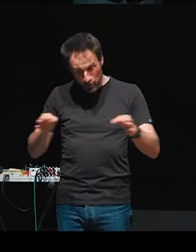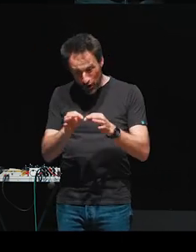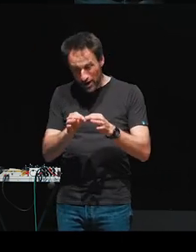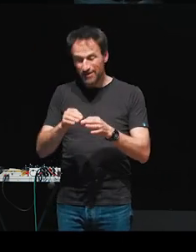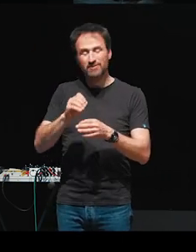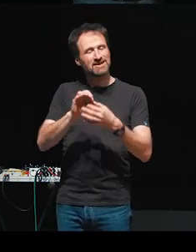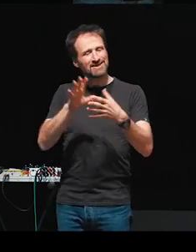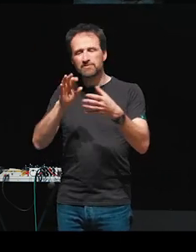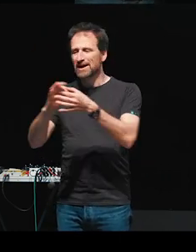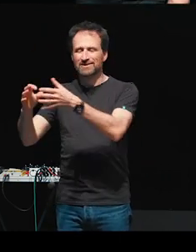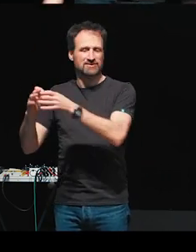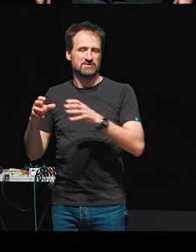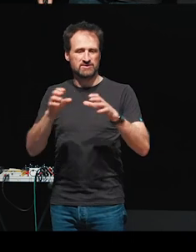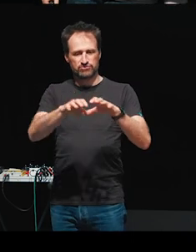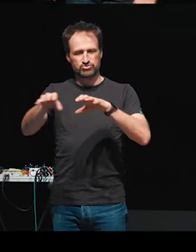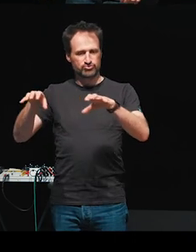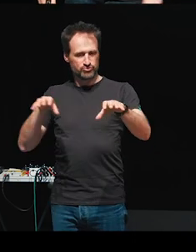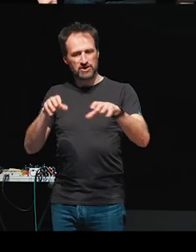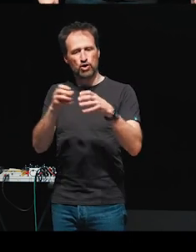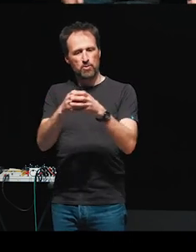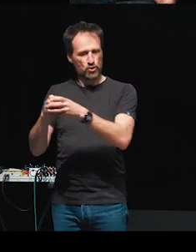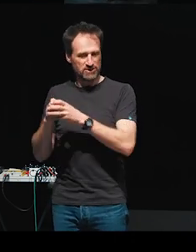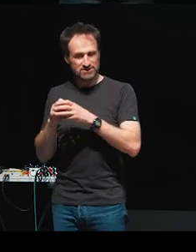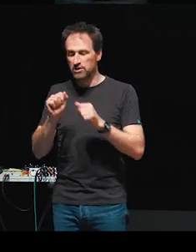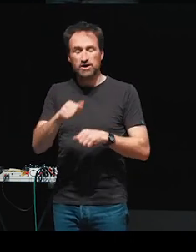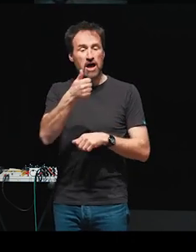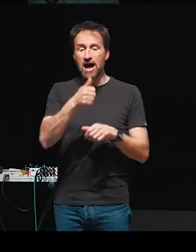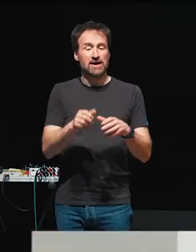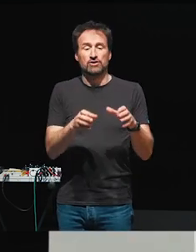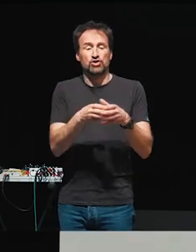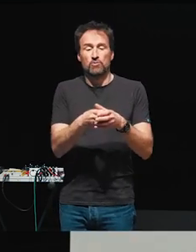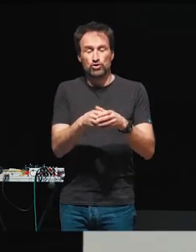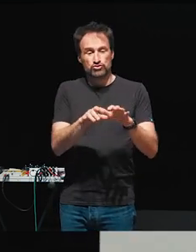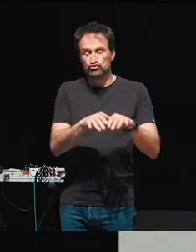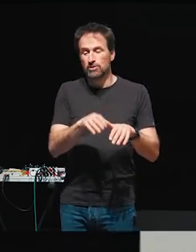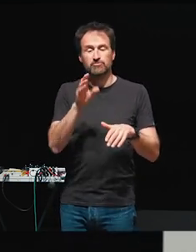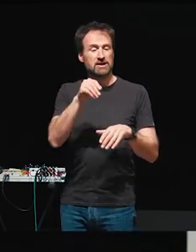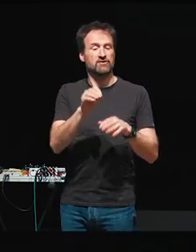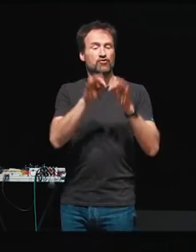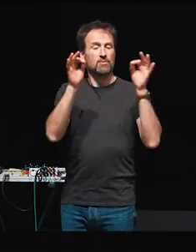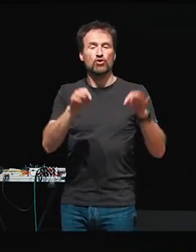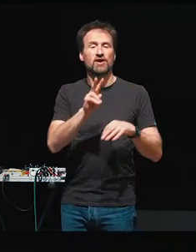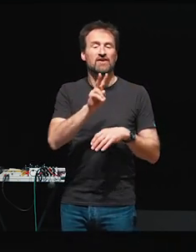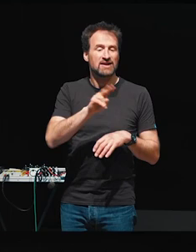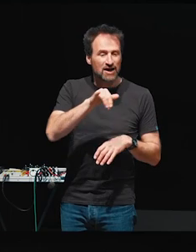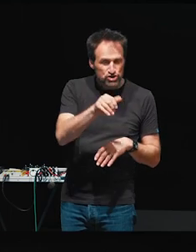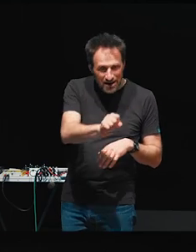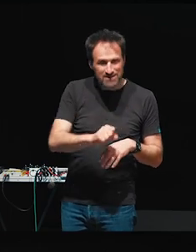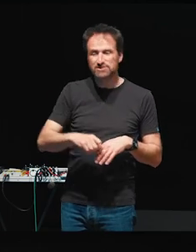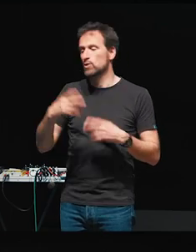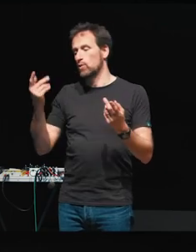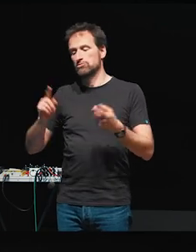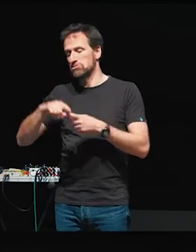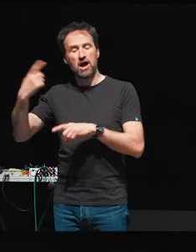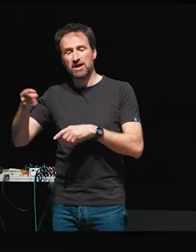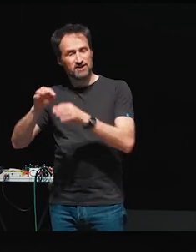one framework or with Vanilla.js, and you can use it with another framework or even with Vanilla.js.